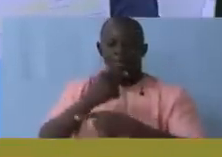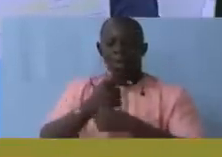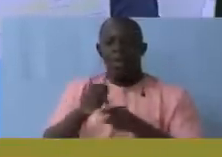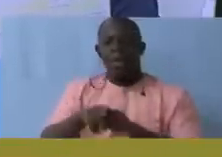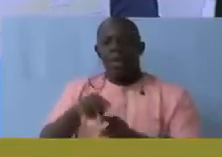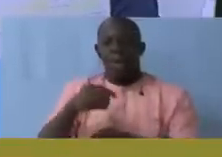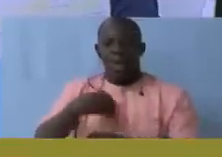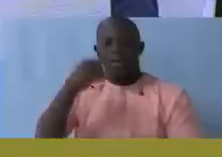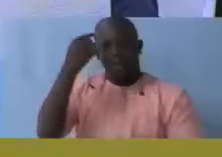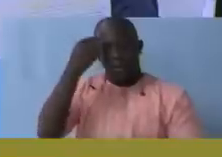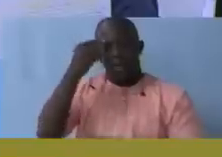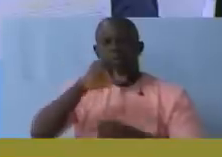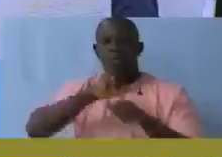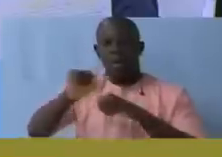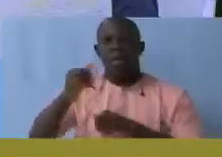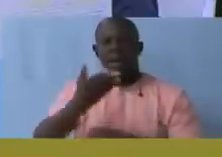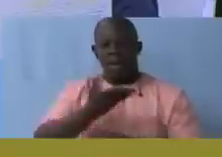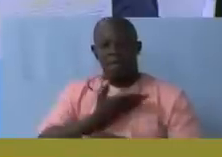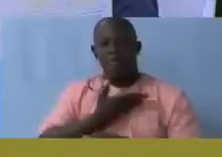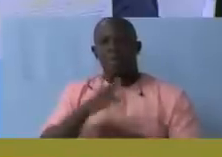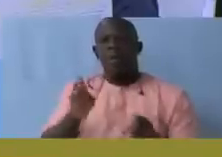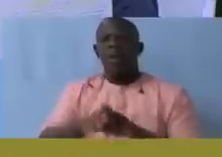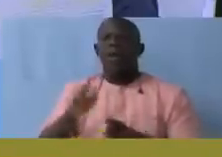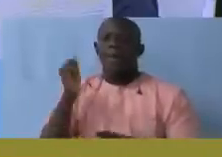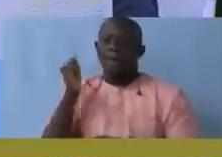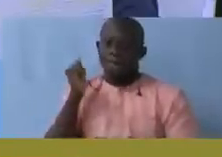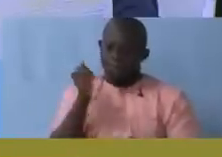I think we should have built for more